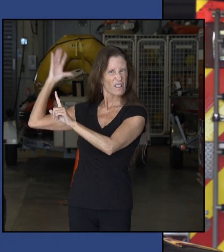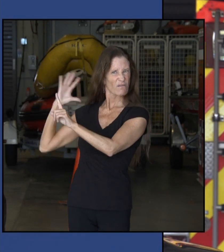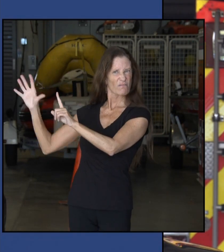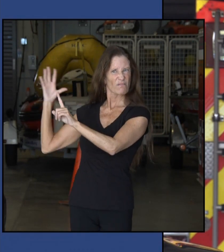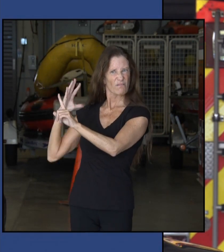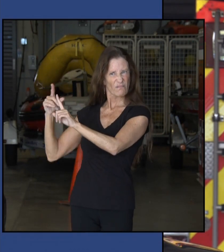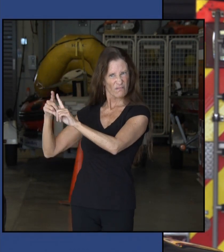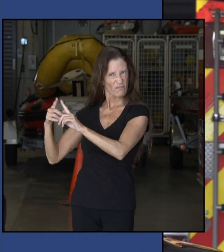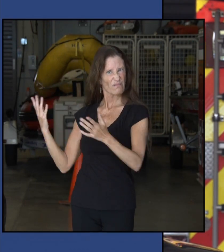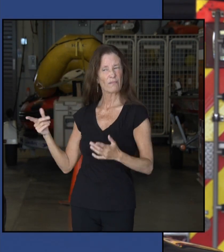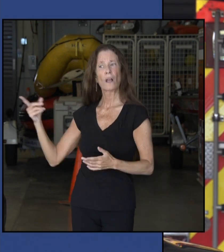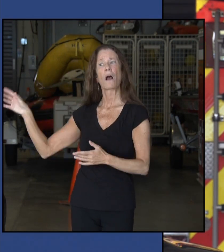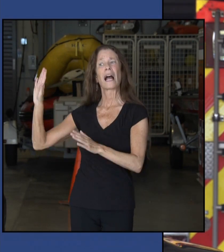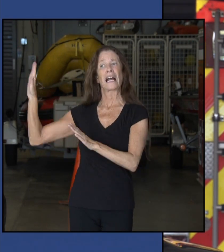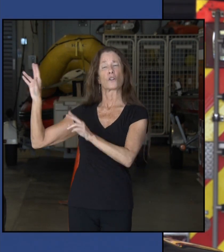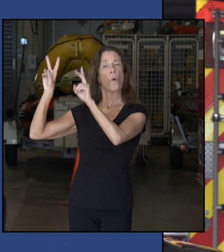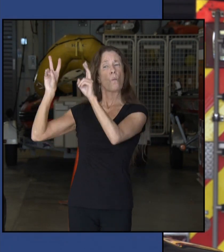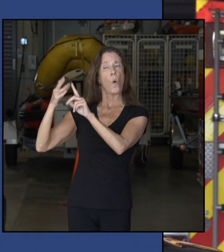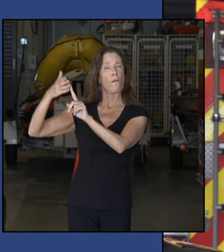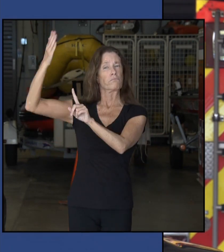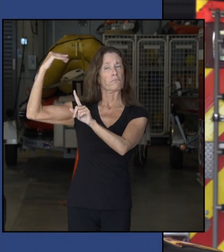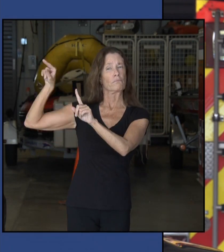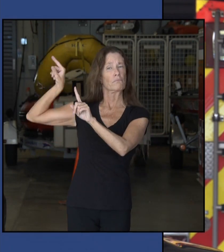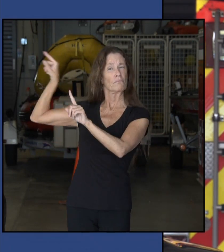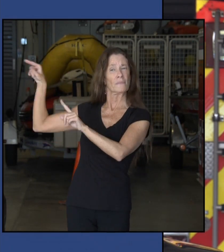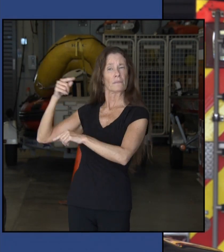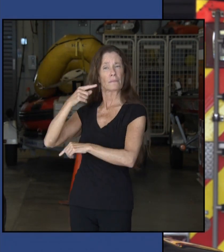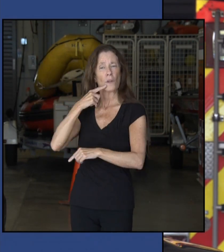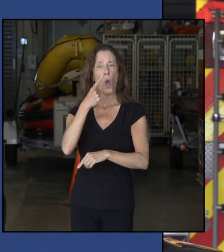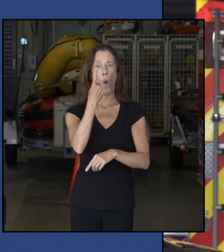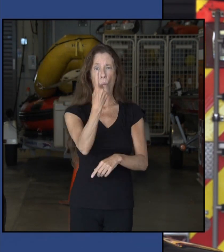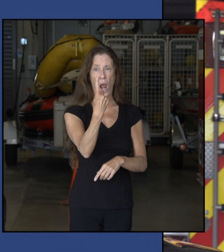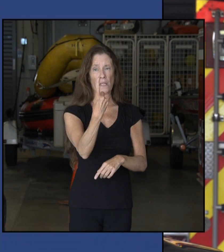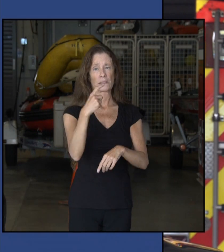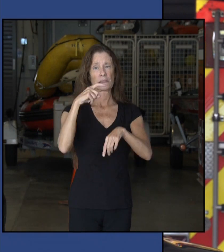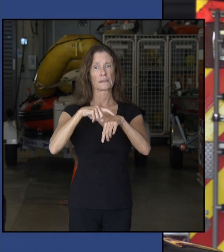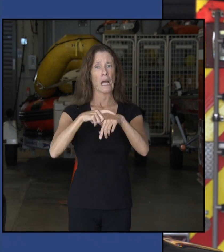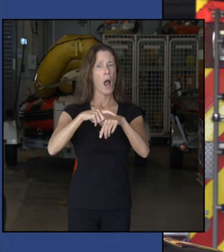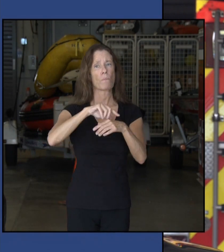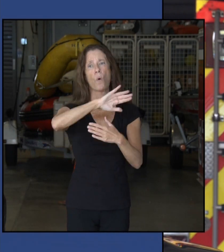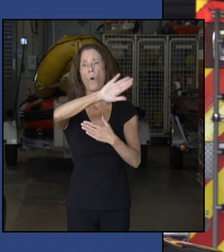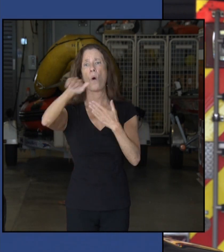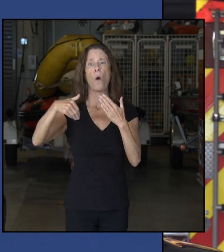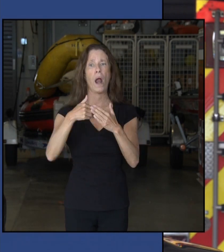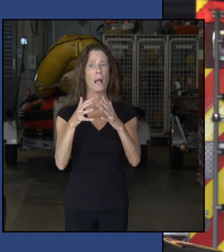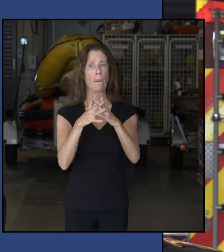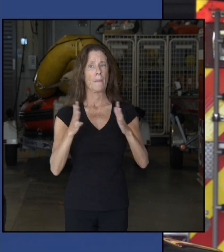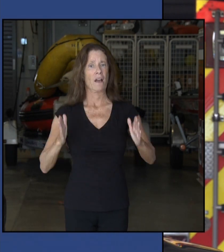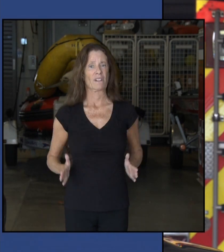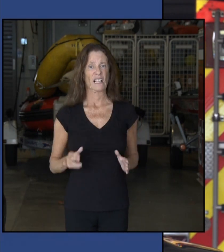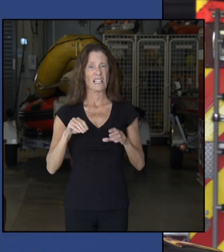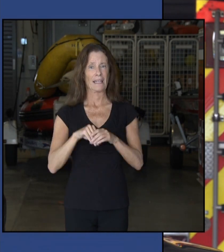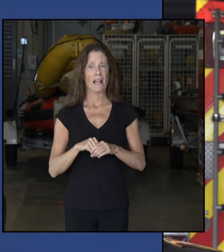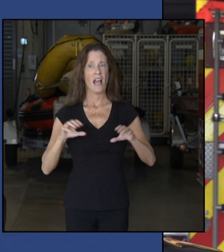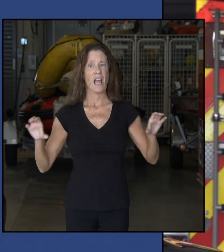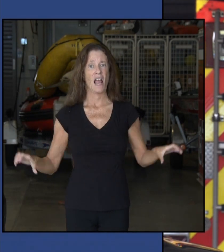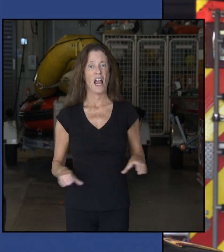wrote and said, "This is one front where every American is in action and will remain throughout. The